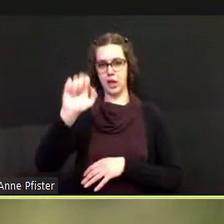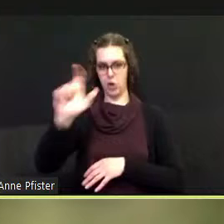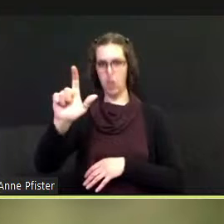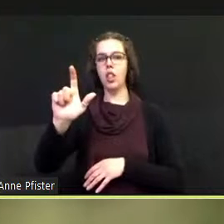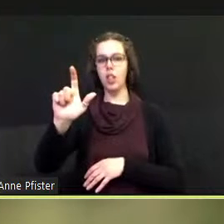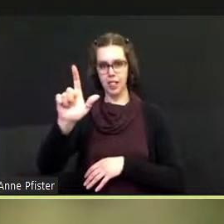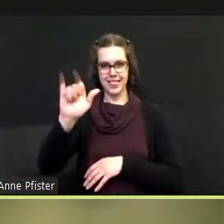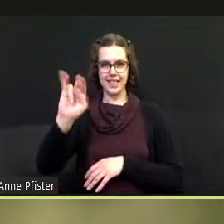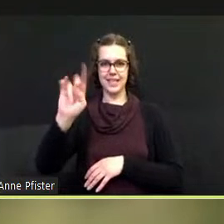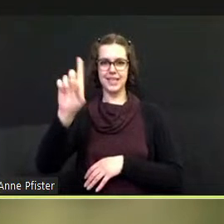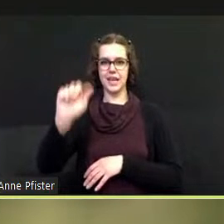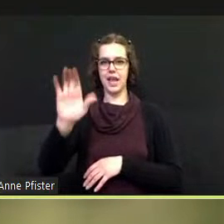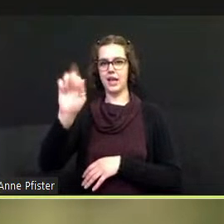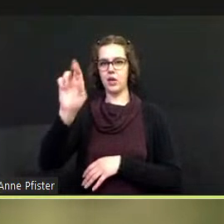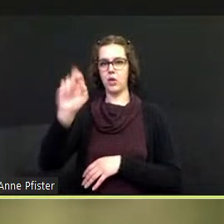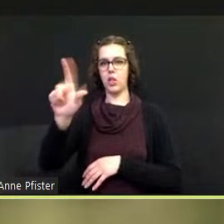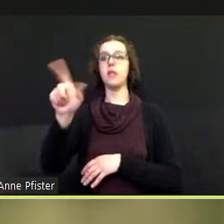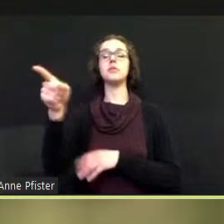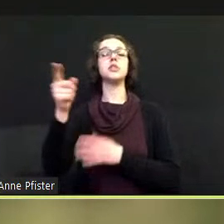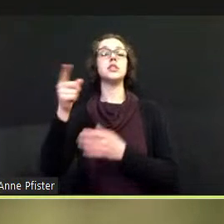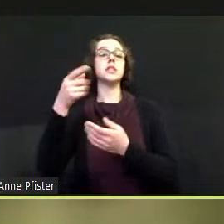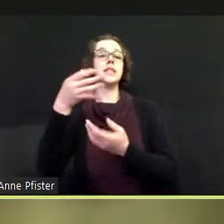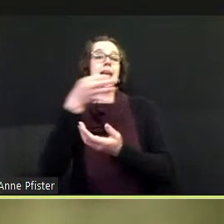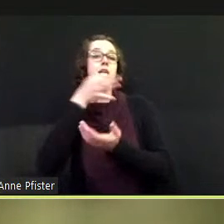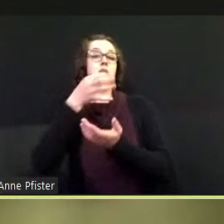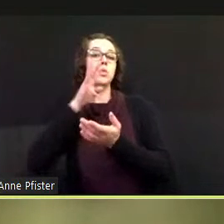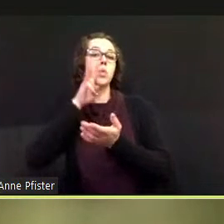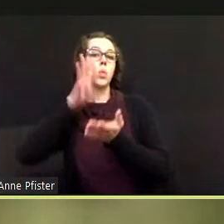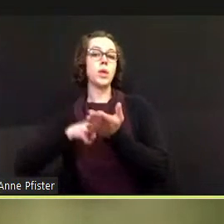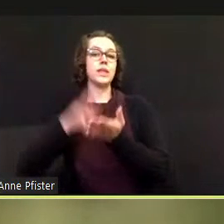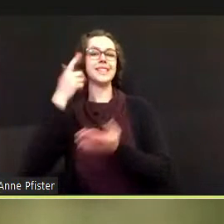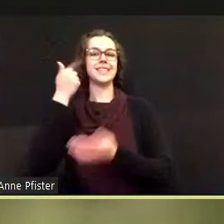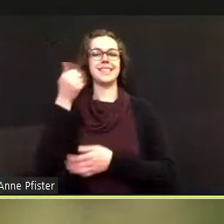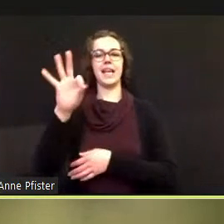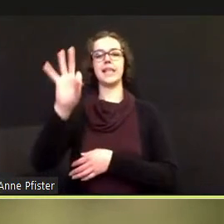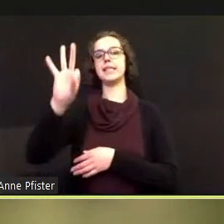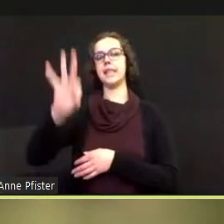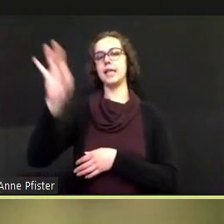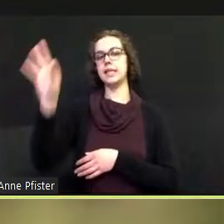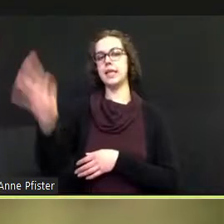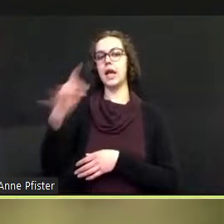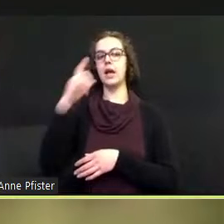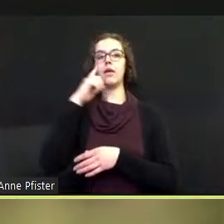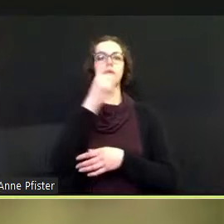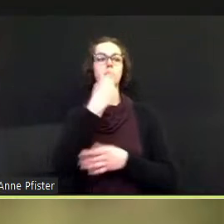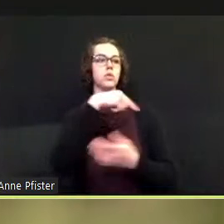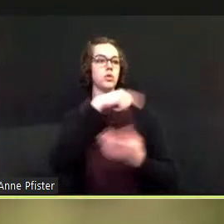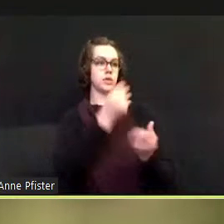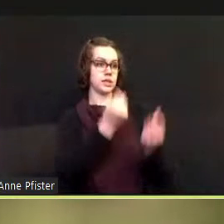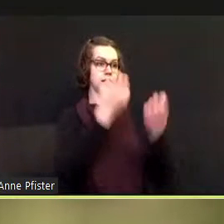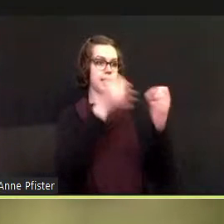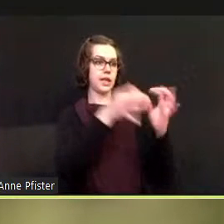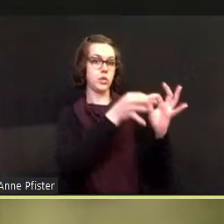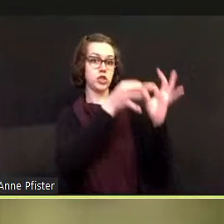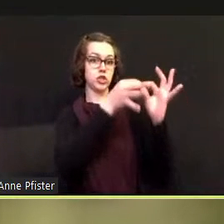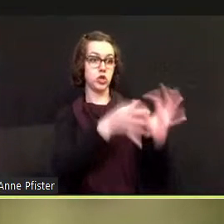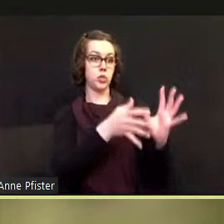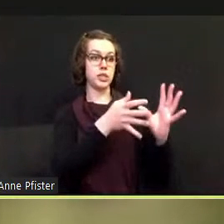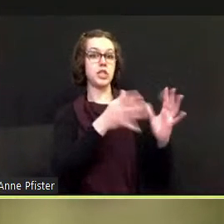as an expert witness in 1999 on the quality of the sign interpretation provided in the case that I'm about to